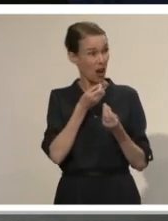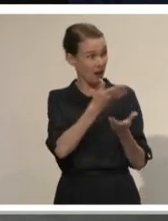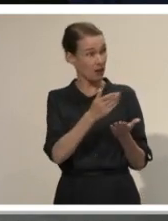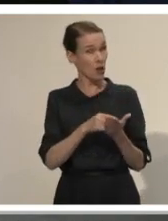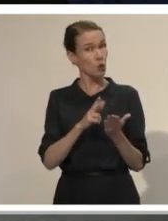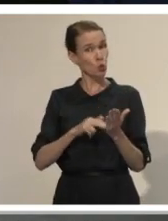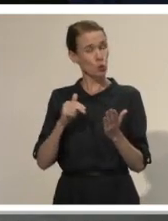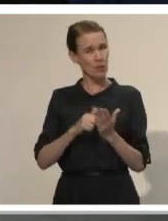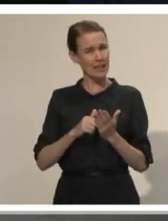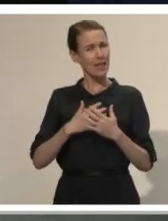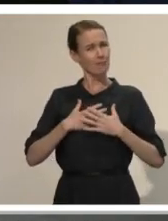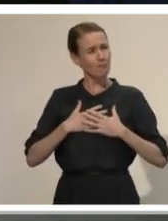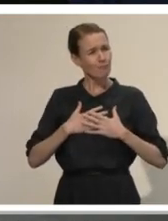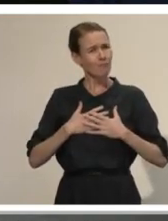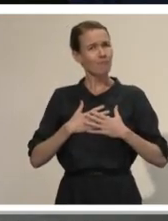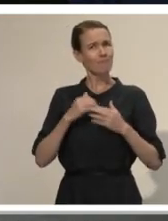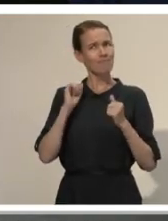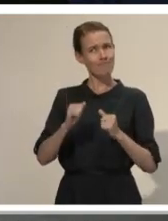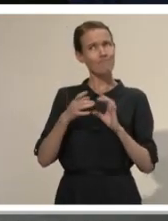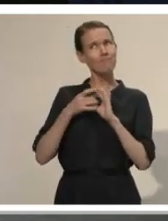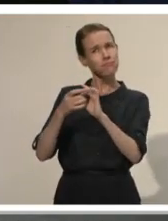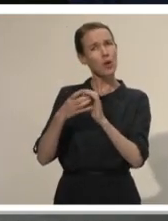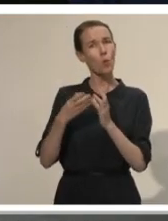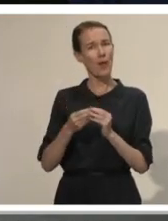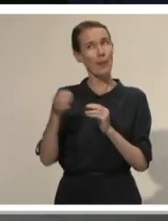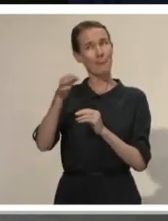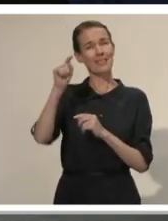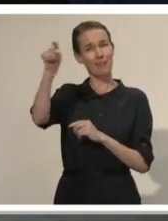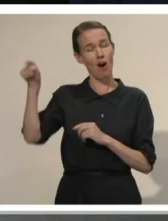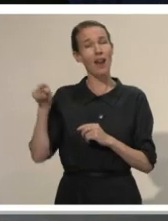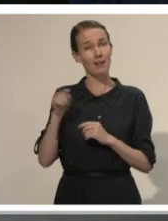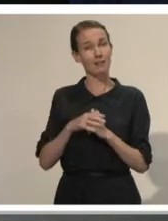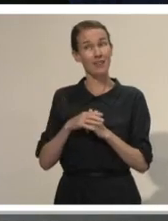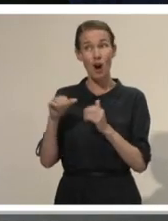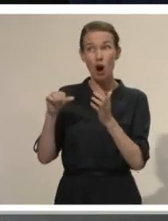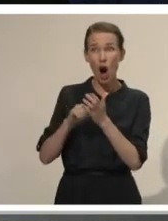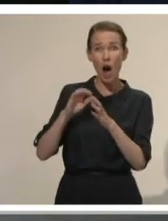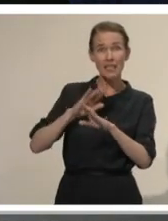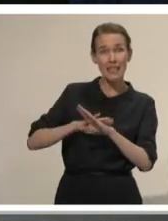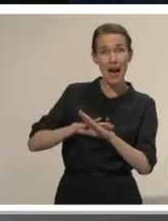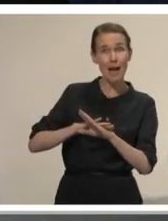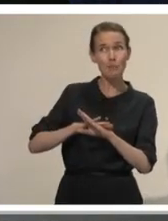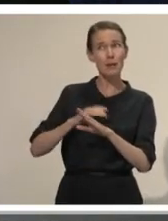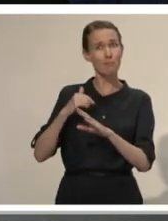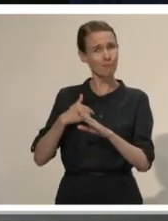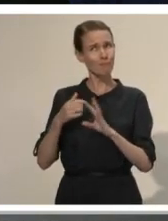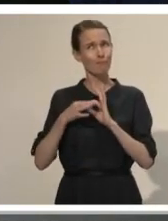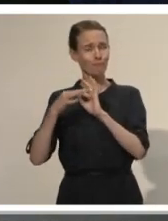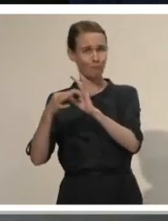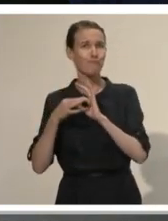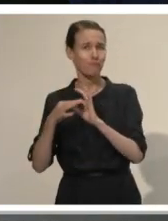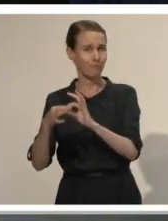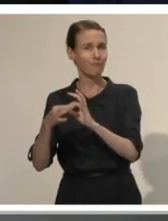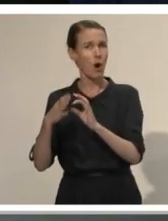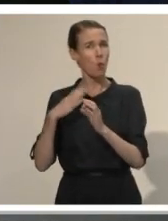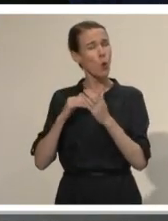responsibility to particularly our Pacific Island neighbours in times of hardship and in good times. And